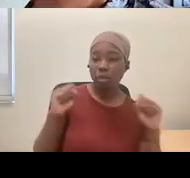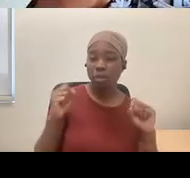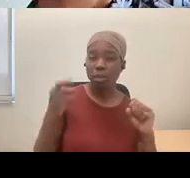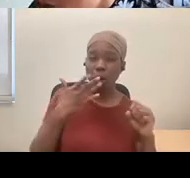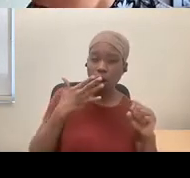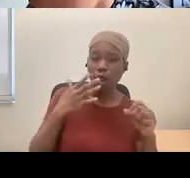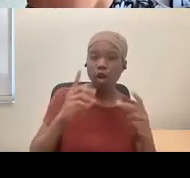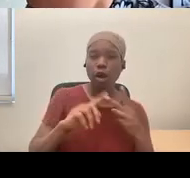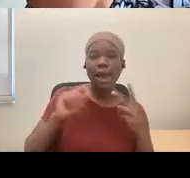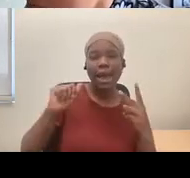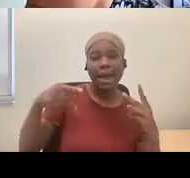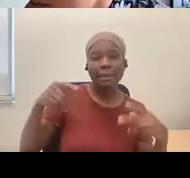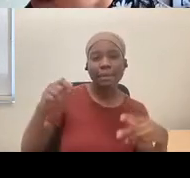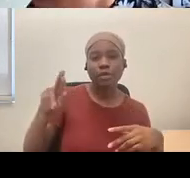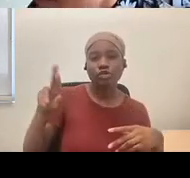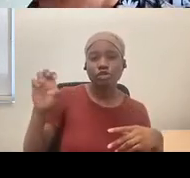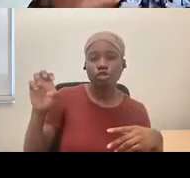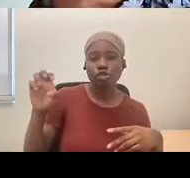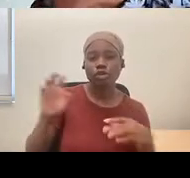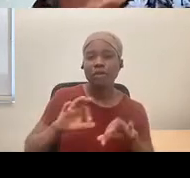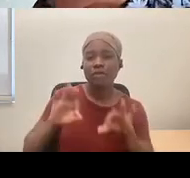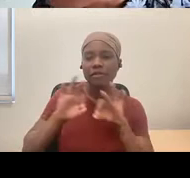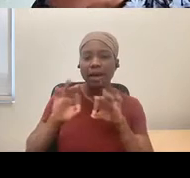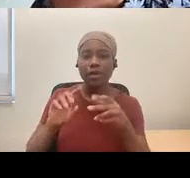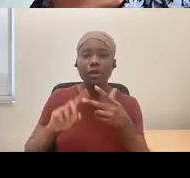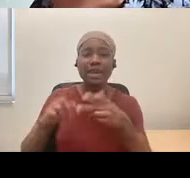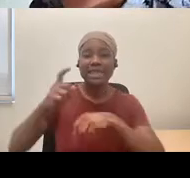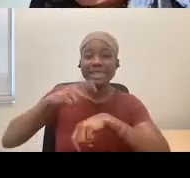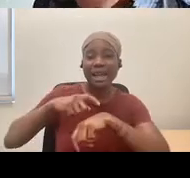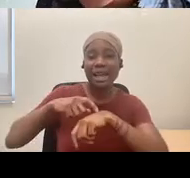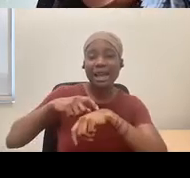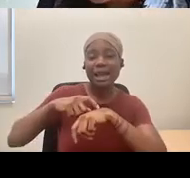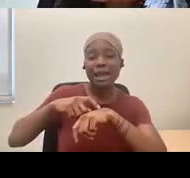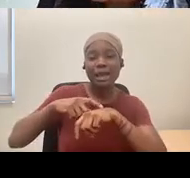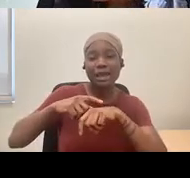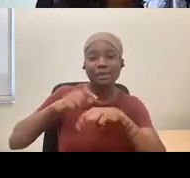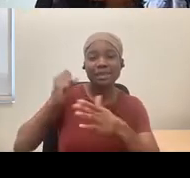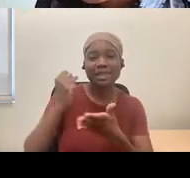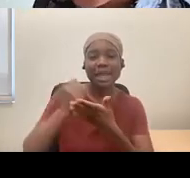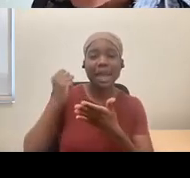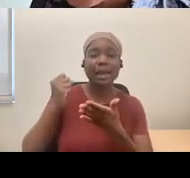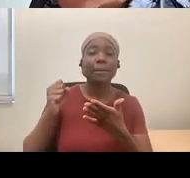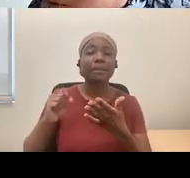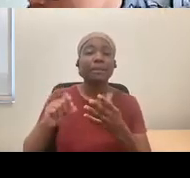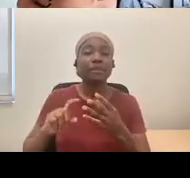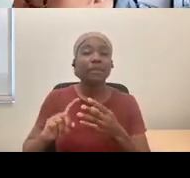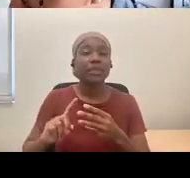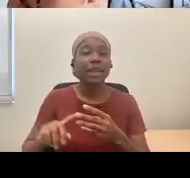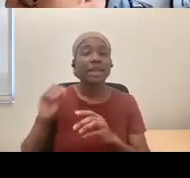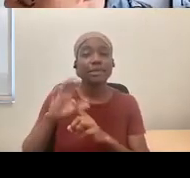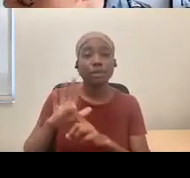then a timestamp, the exposure time. So yeah, some more specifics to the fact that it's a photo.